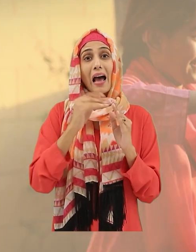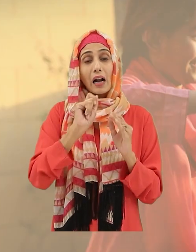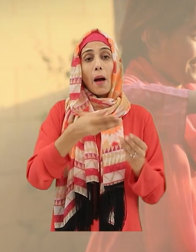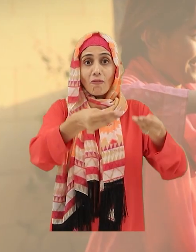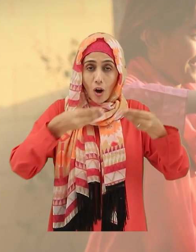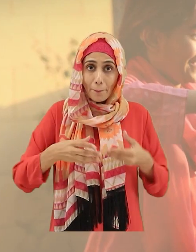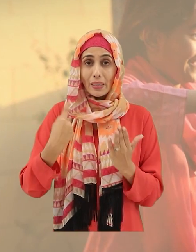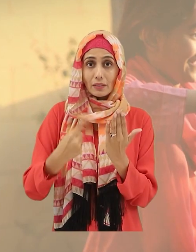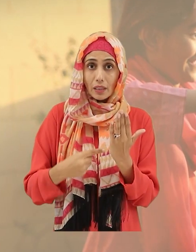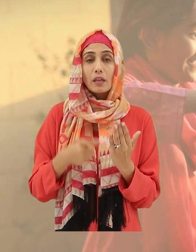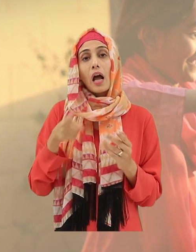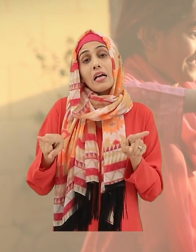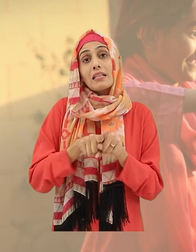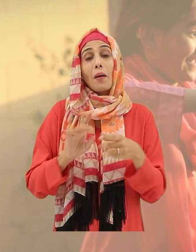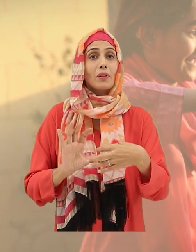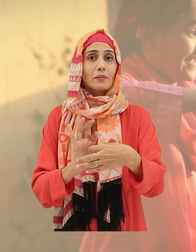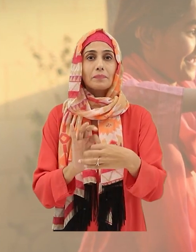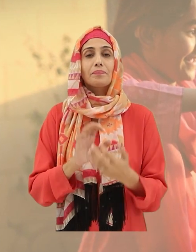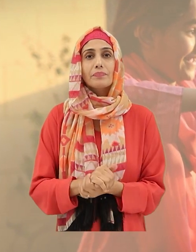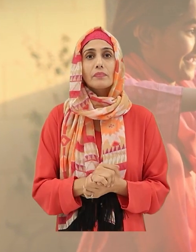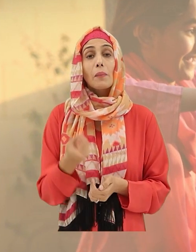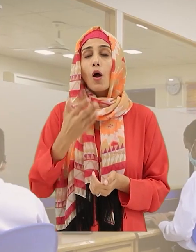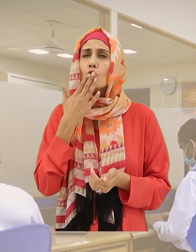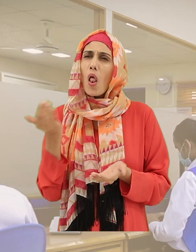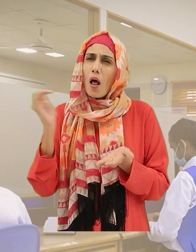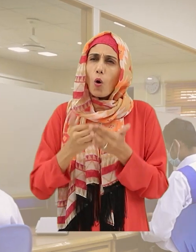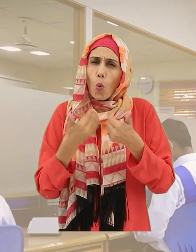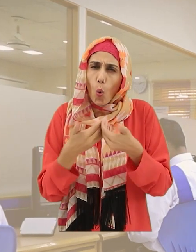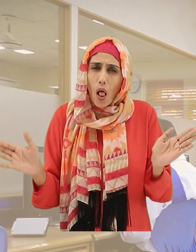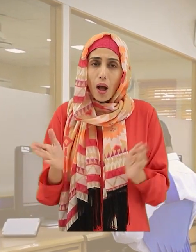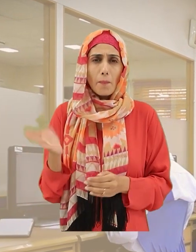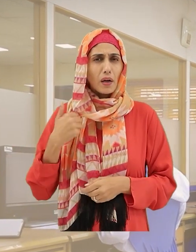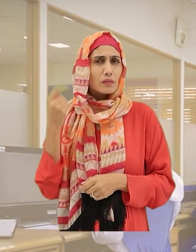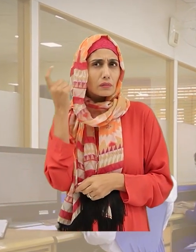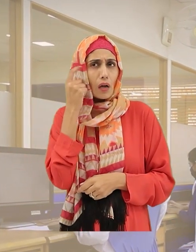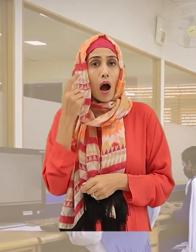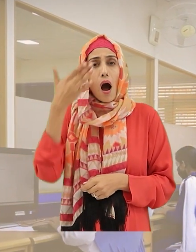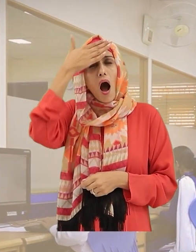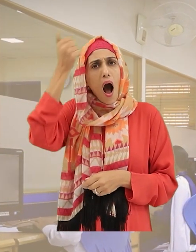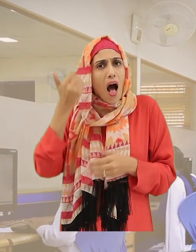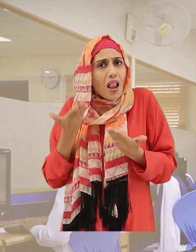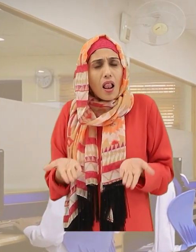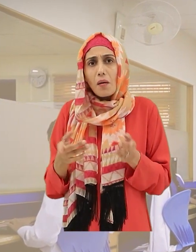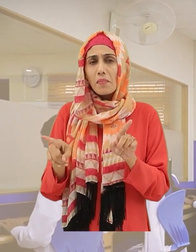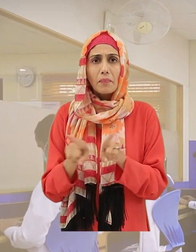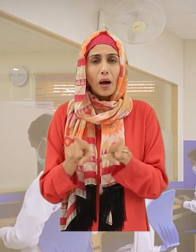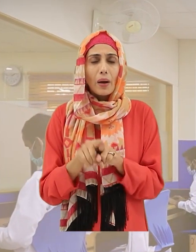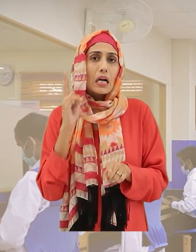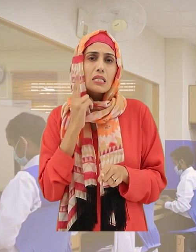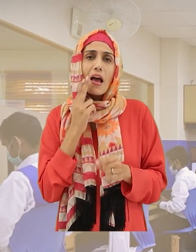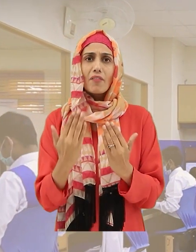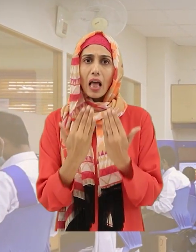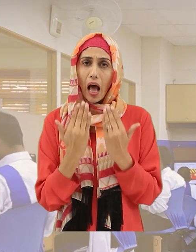18 months, we kept our kids up to par. And when they came back to school, we realized, wait a minute, this is a solution to the